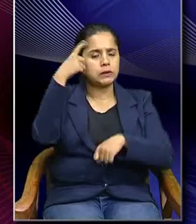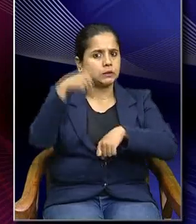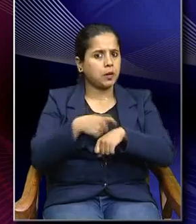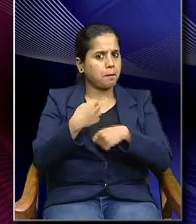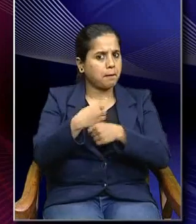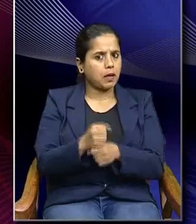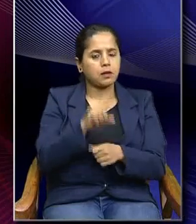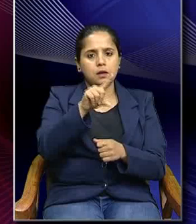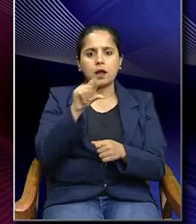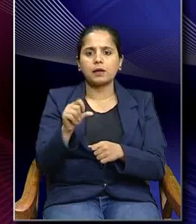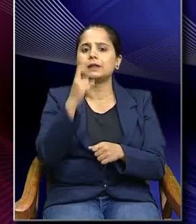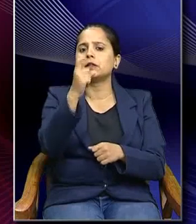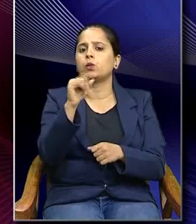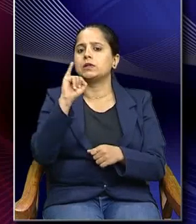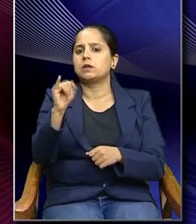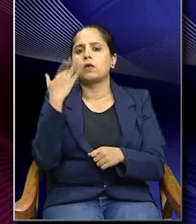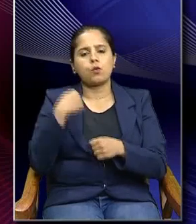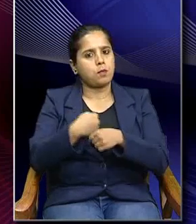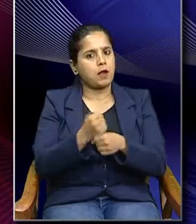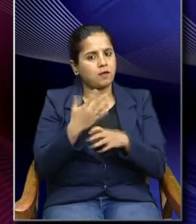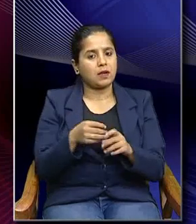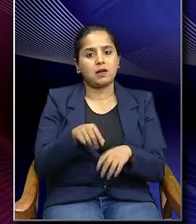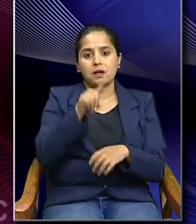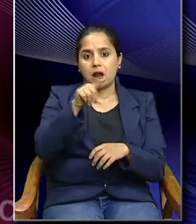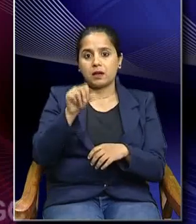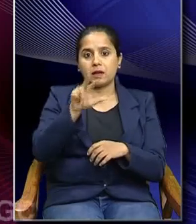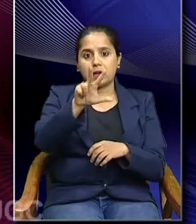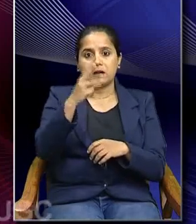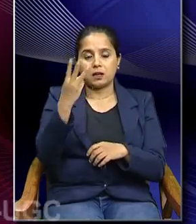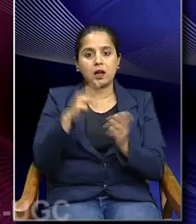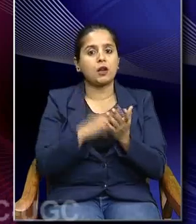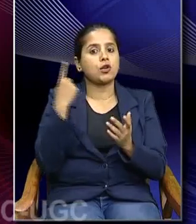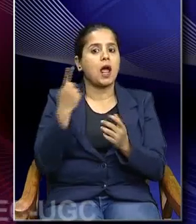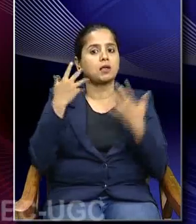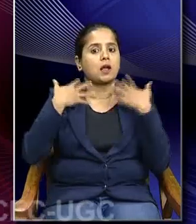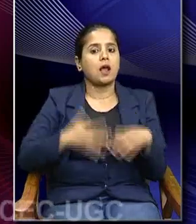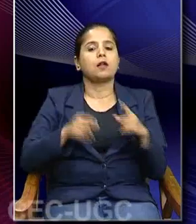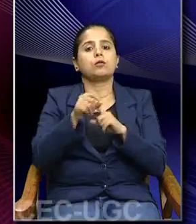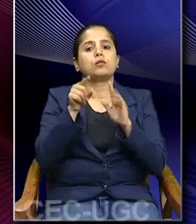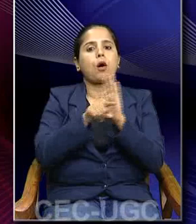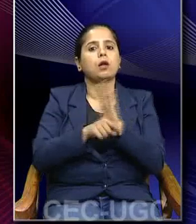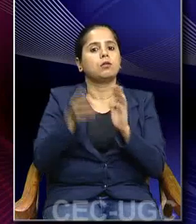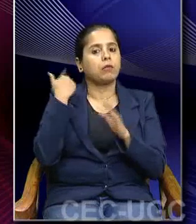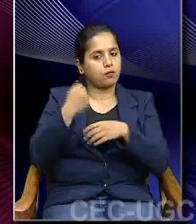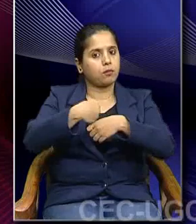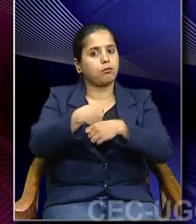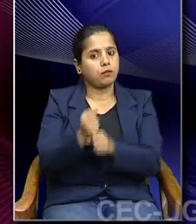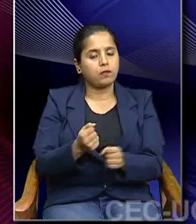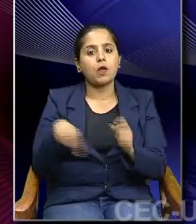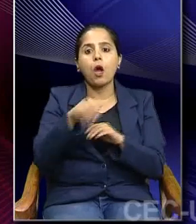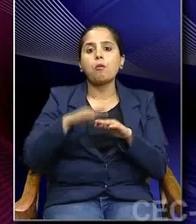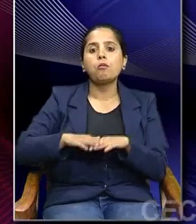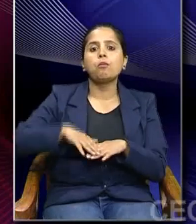in 1976. In 1983, the National Health Policy was then designed, because increase